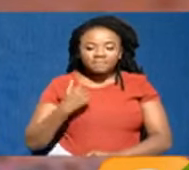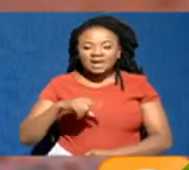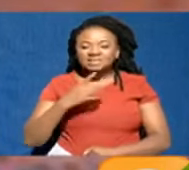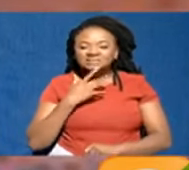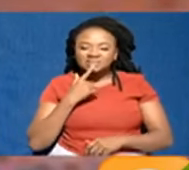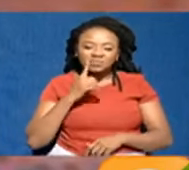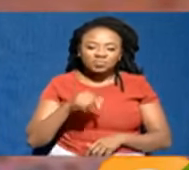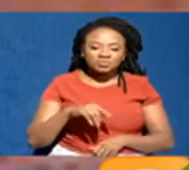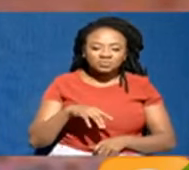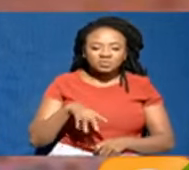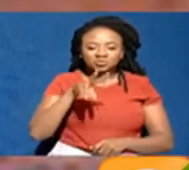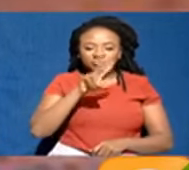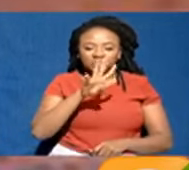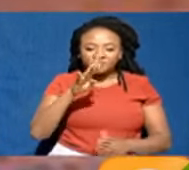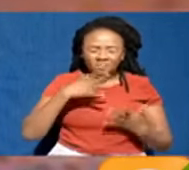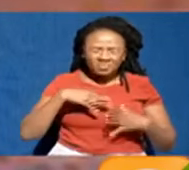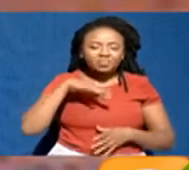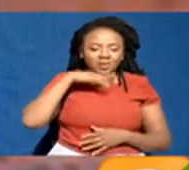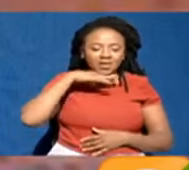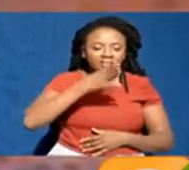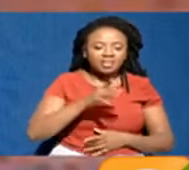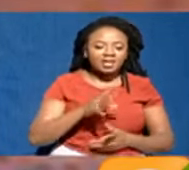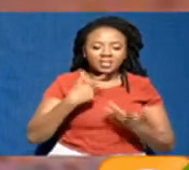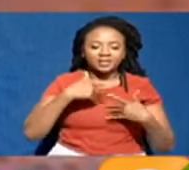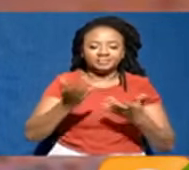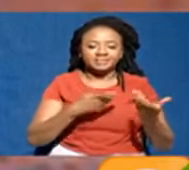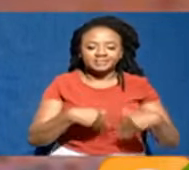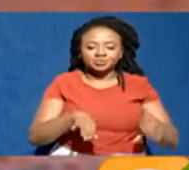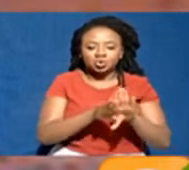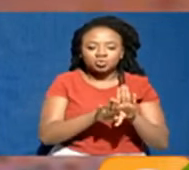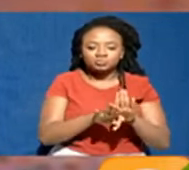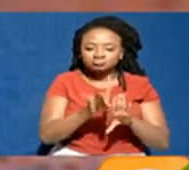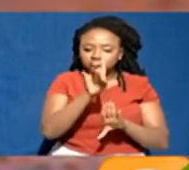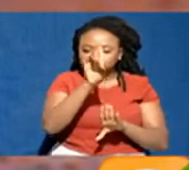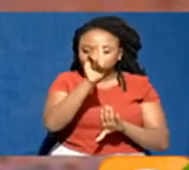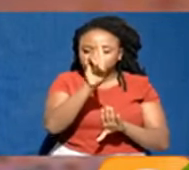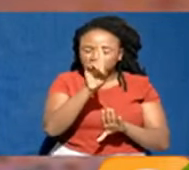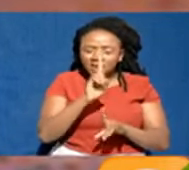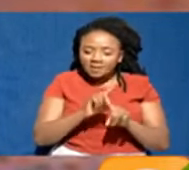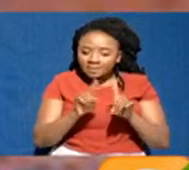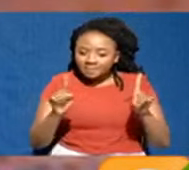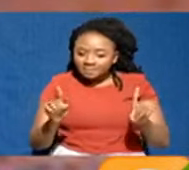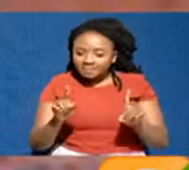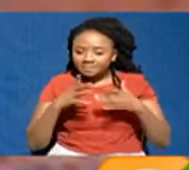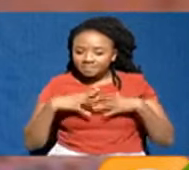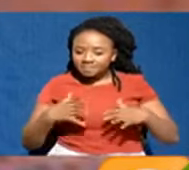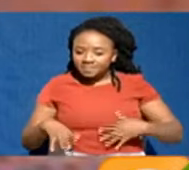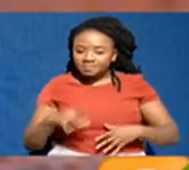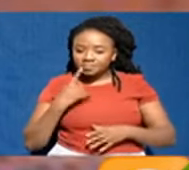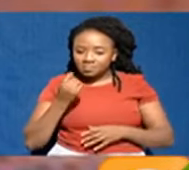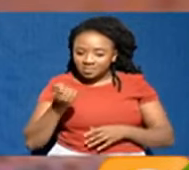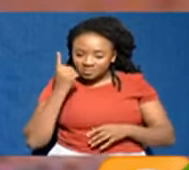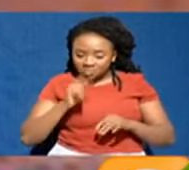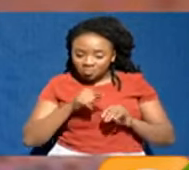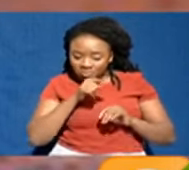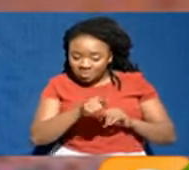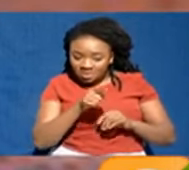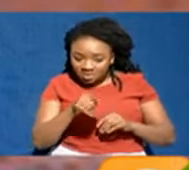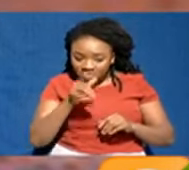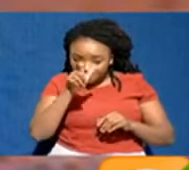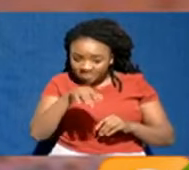people or 30 people died in that crash and that's it. What we forget that for every fatality is a